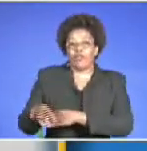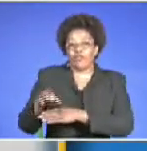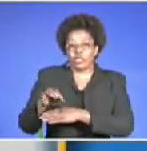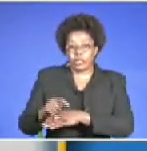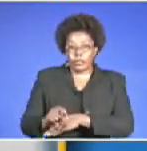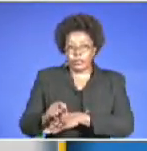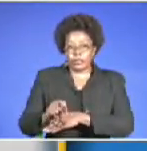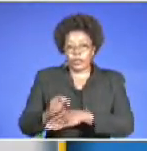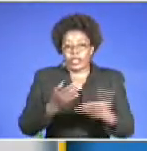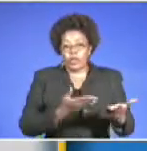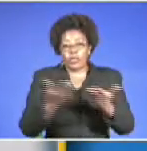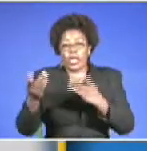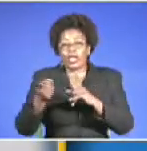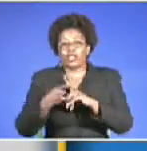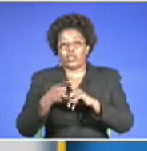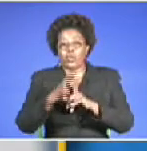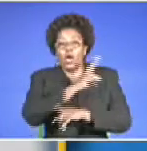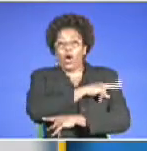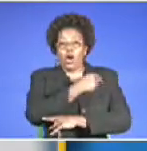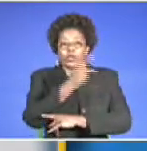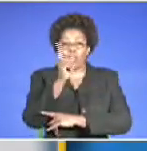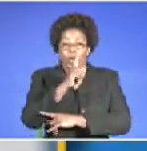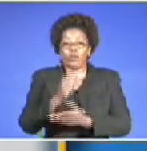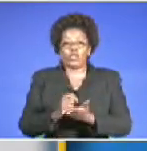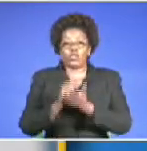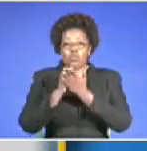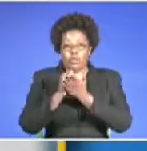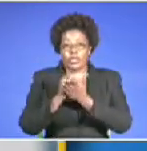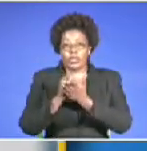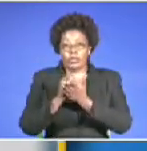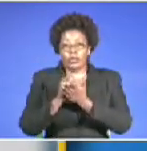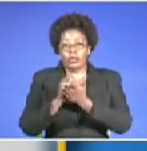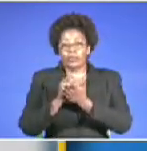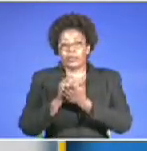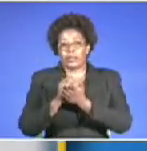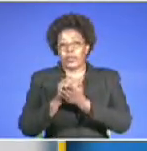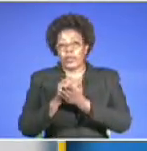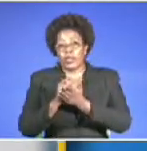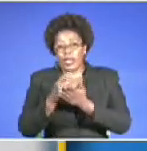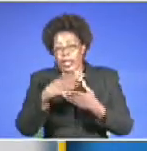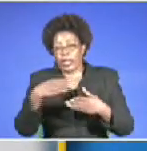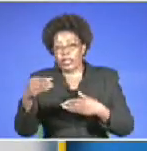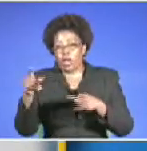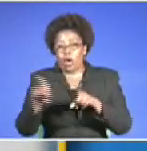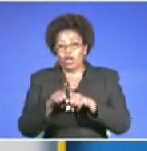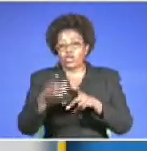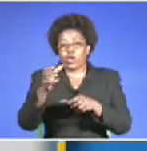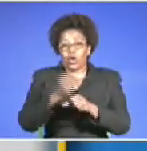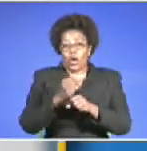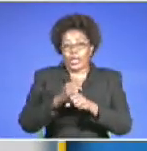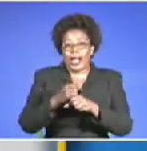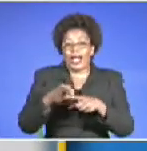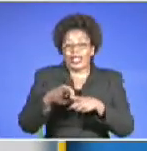was transported to the Princess Margaret Hospital, where he was treated and discharged. Police also recovered a black handle knife from that scene.